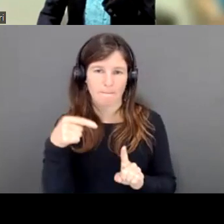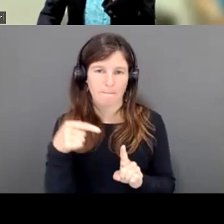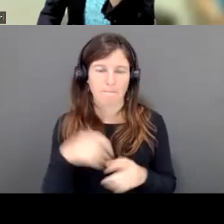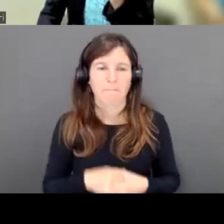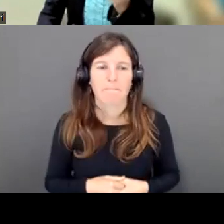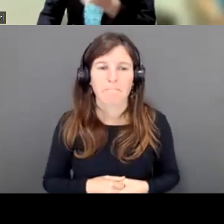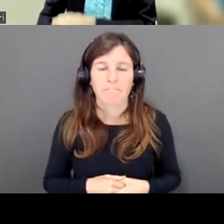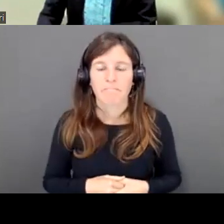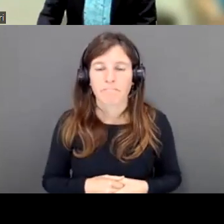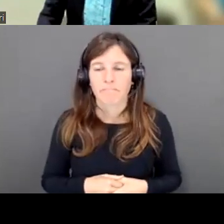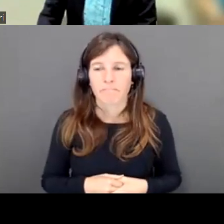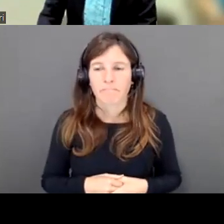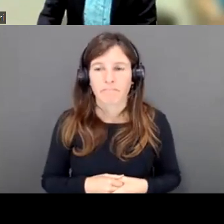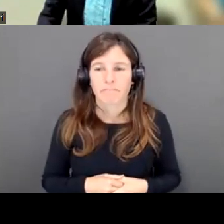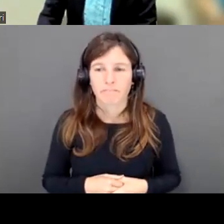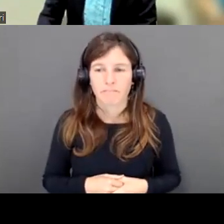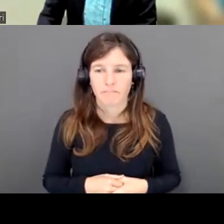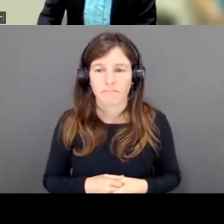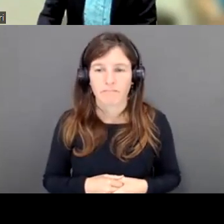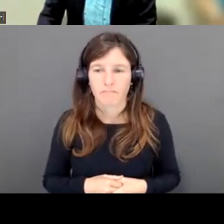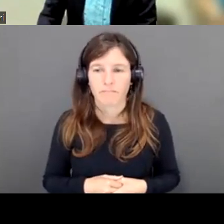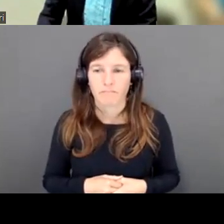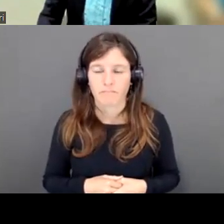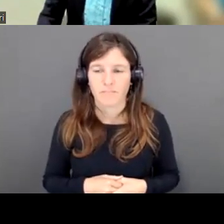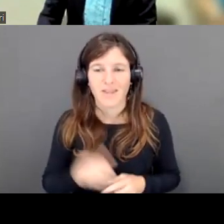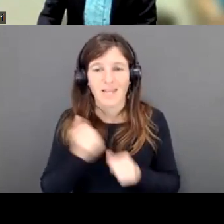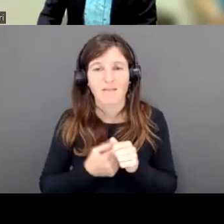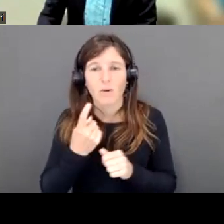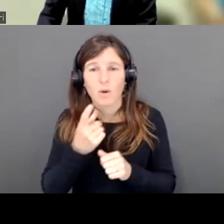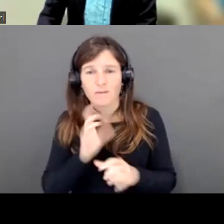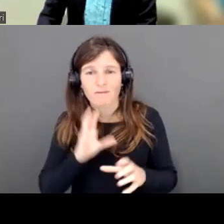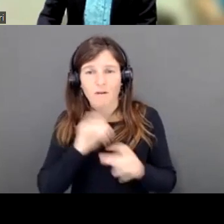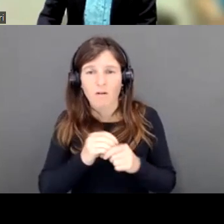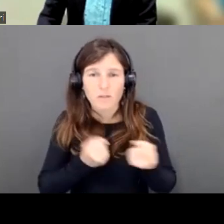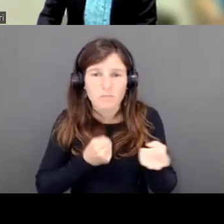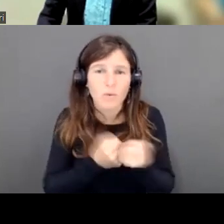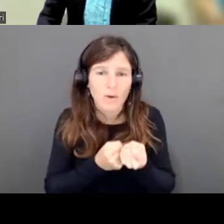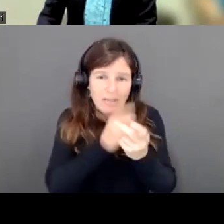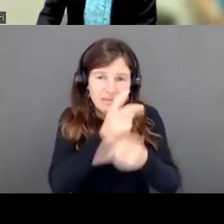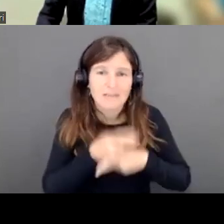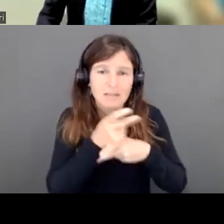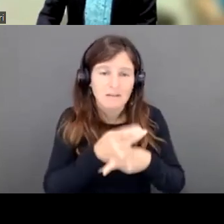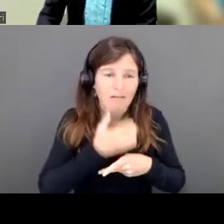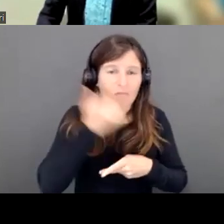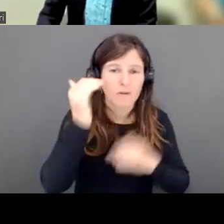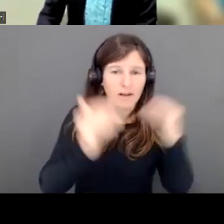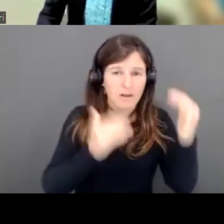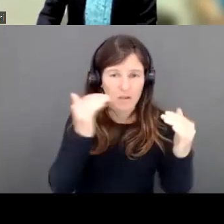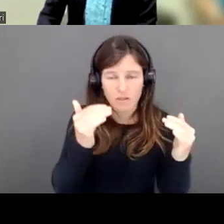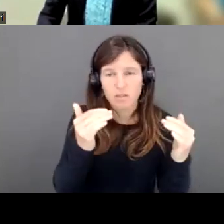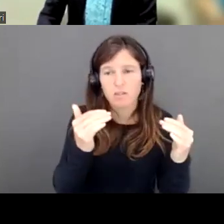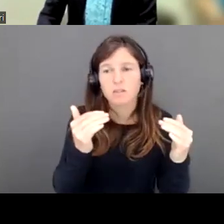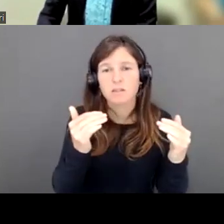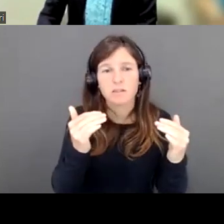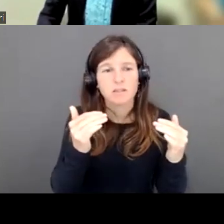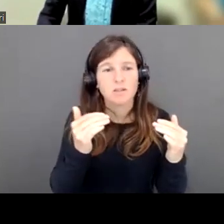Overall, we really, I think everyone involved with older adults and the care of older adults and thinking of potential abuse, we want to ensure